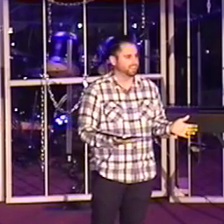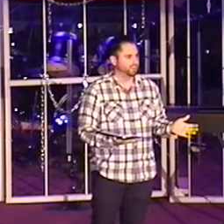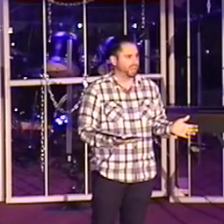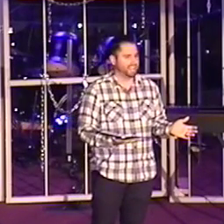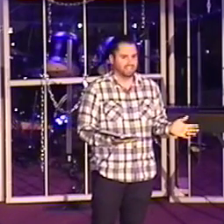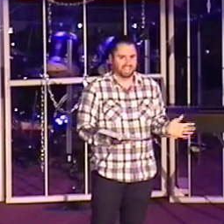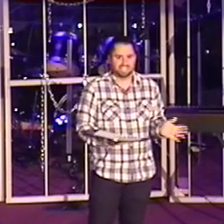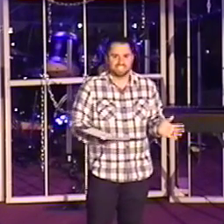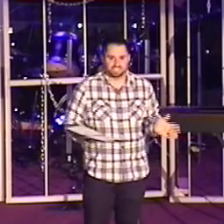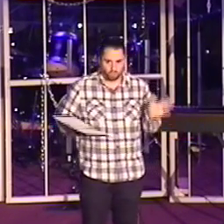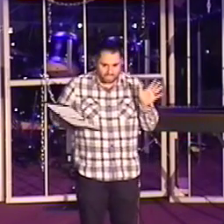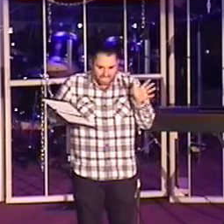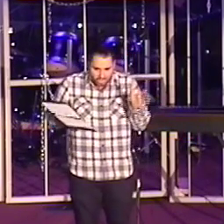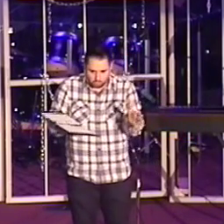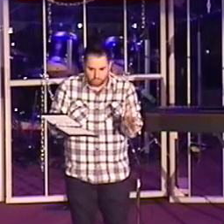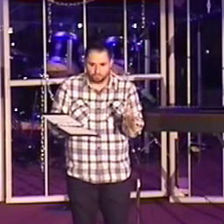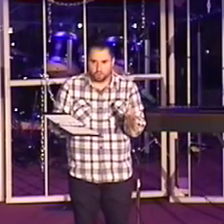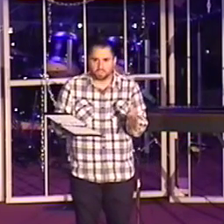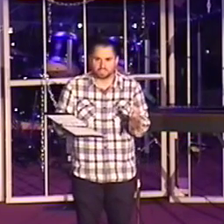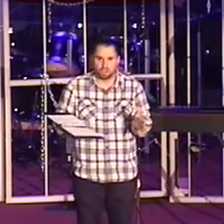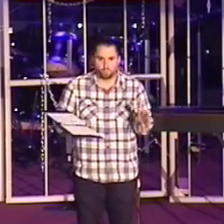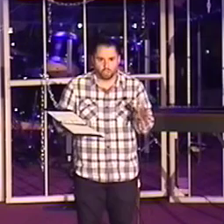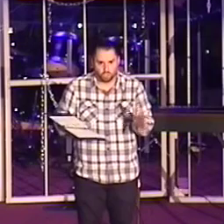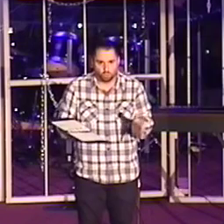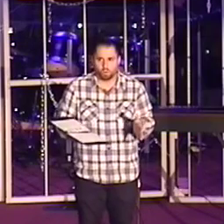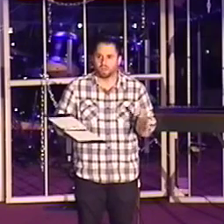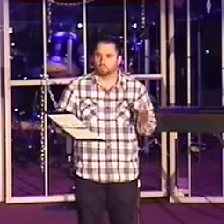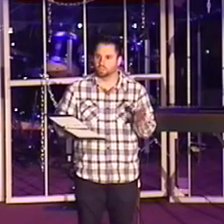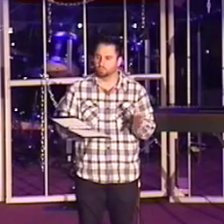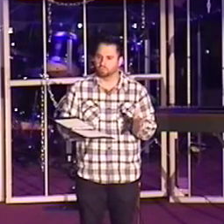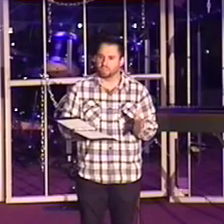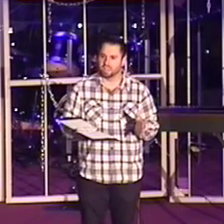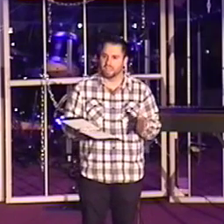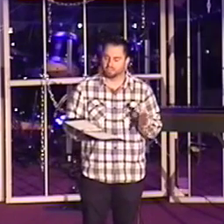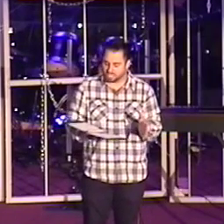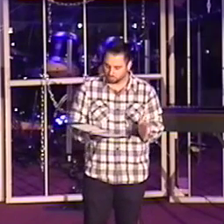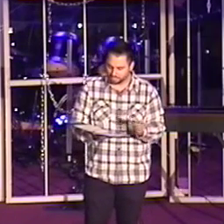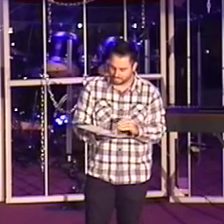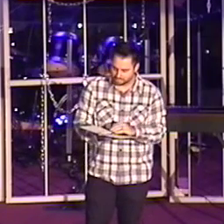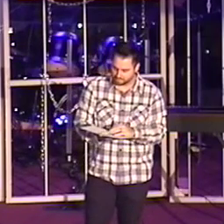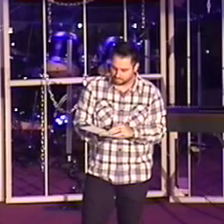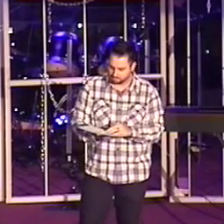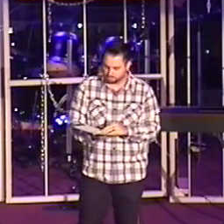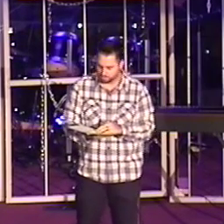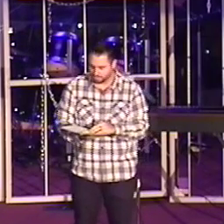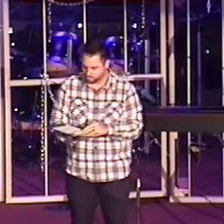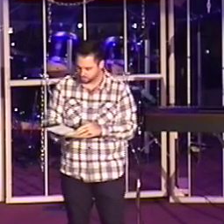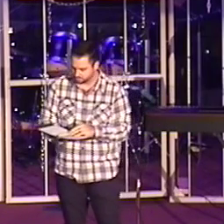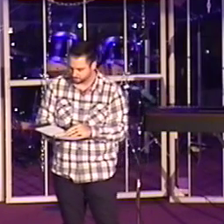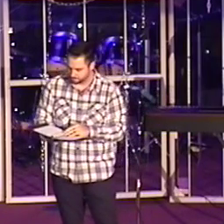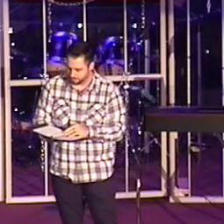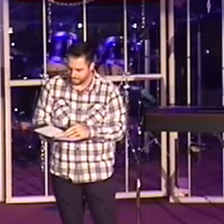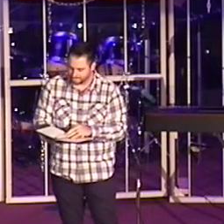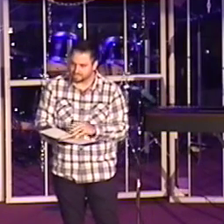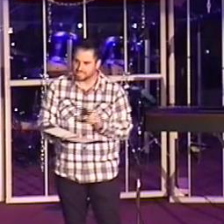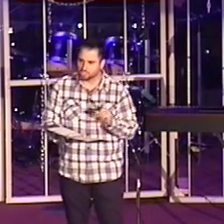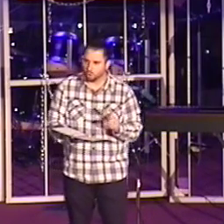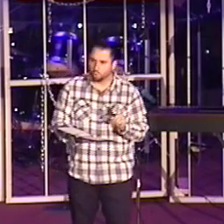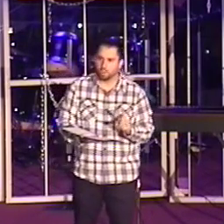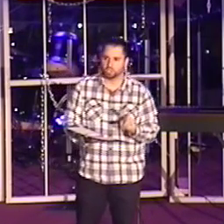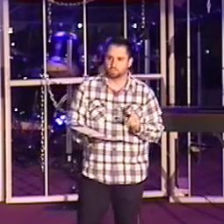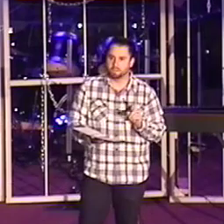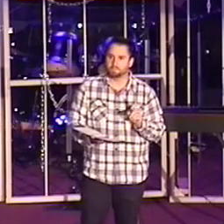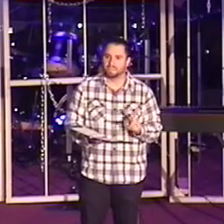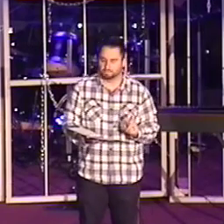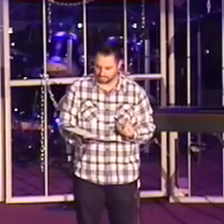thing, right? Laziness only narrows your focus in on what you want and what you think, and that's why laziness can be so dangerous. He says, I